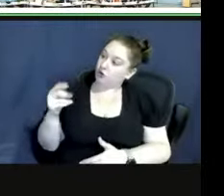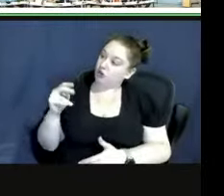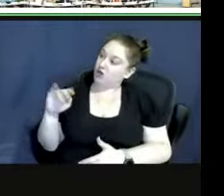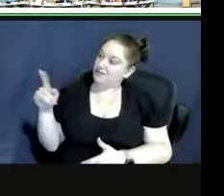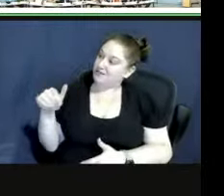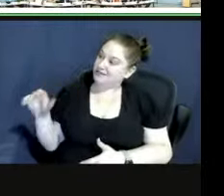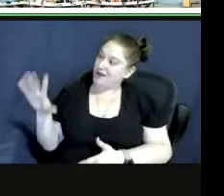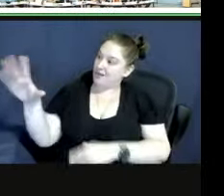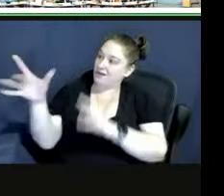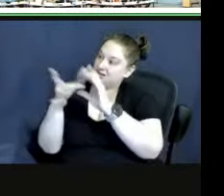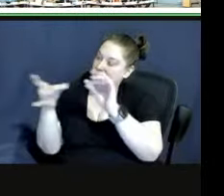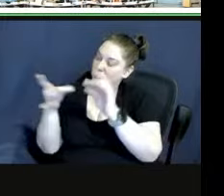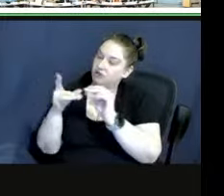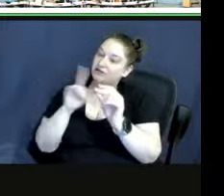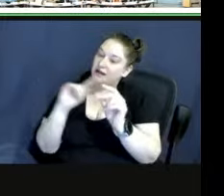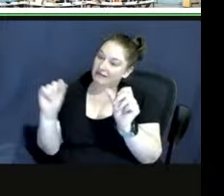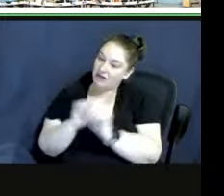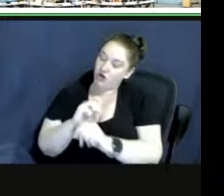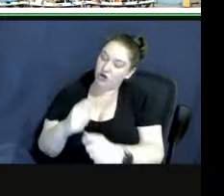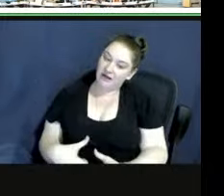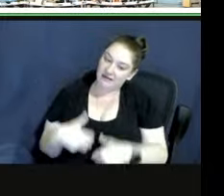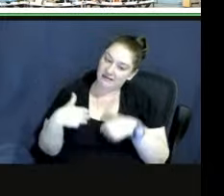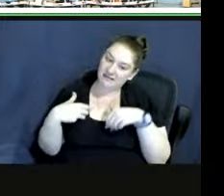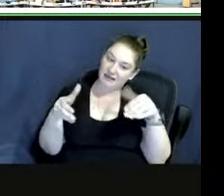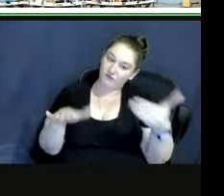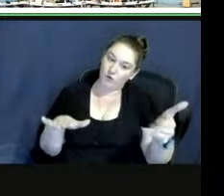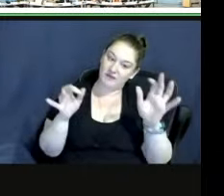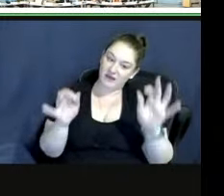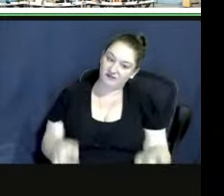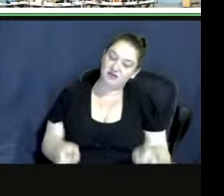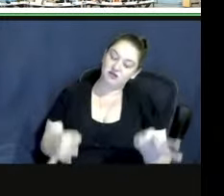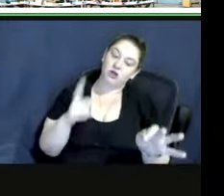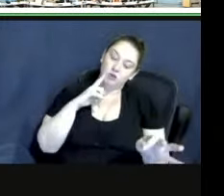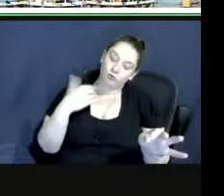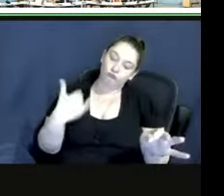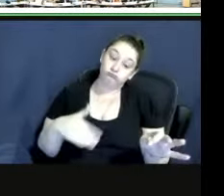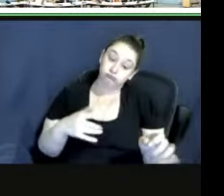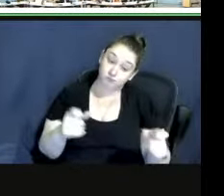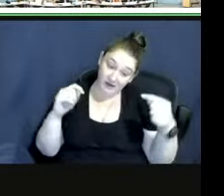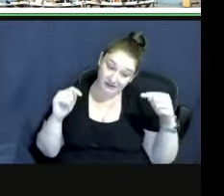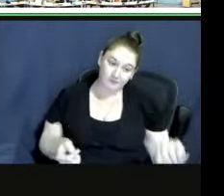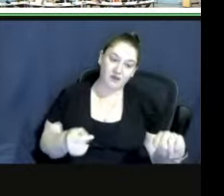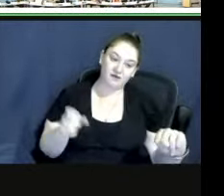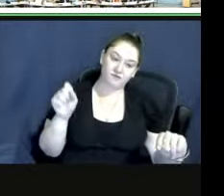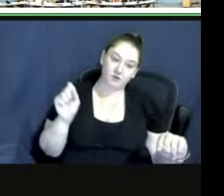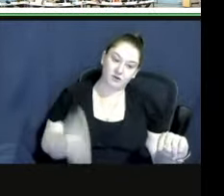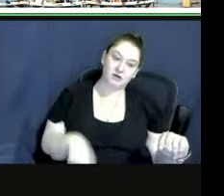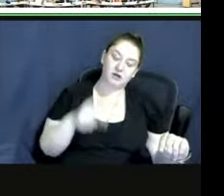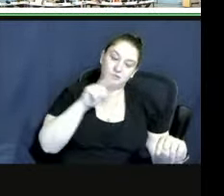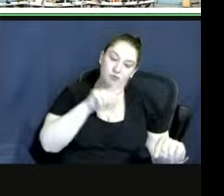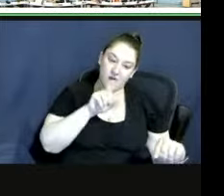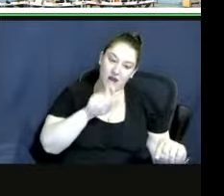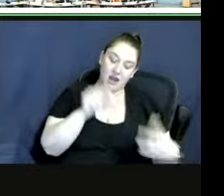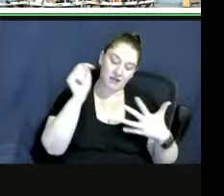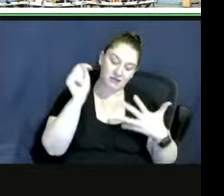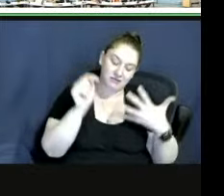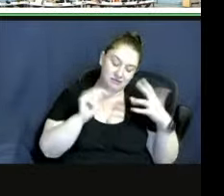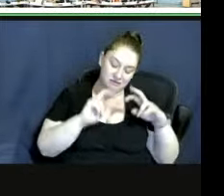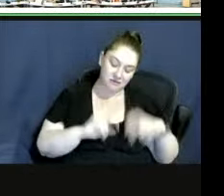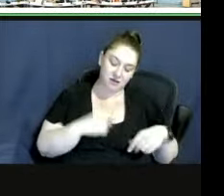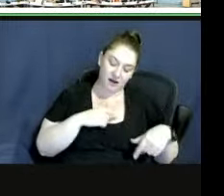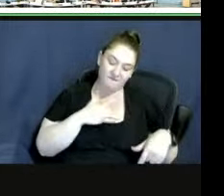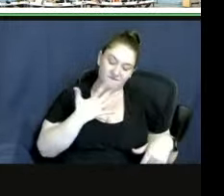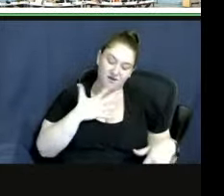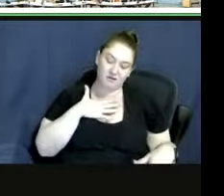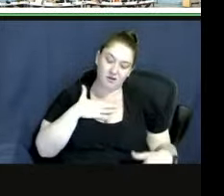these literally are life and death decisions. So as painful it is for me to like ask these questions, I feel like I'm obliged to, for